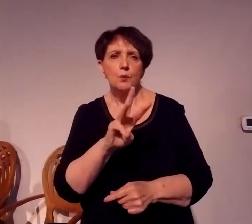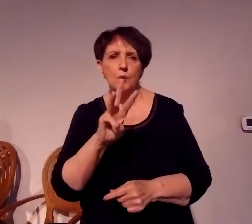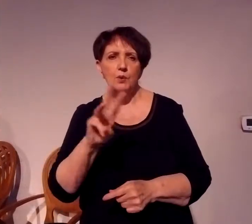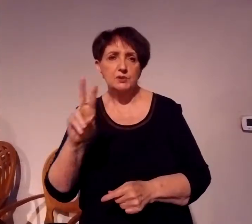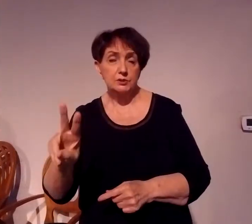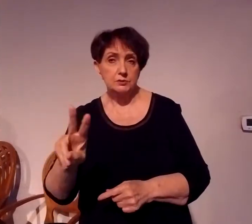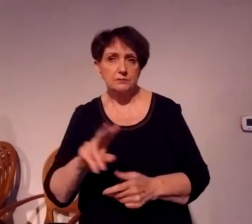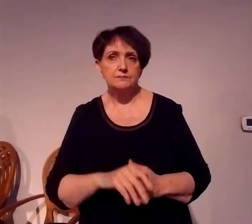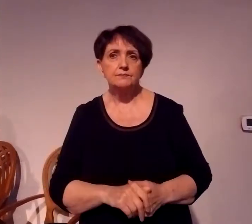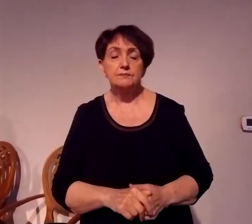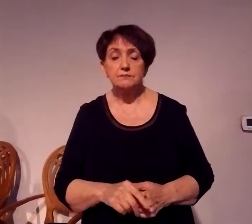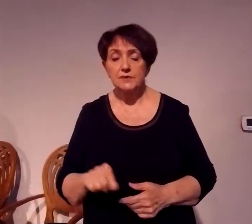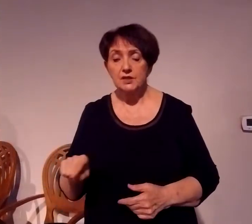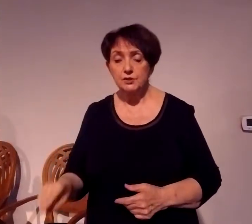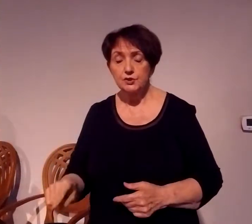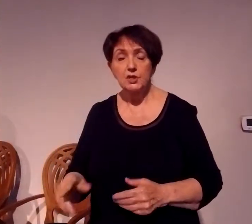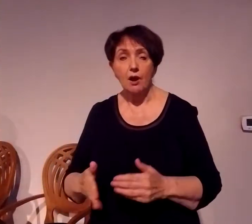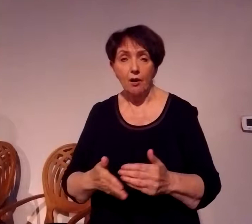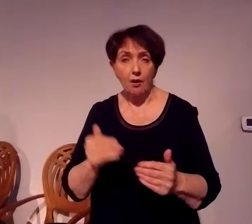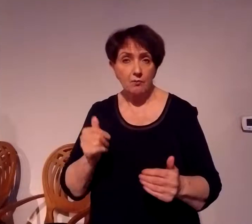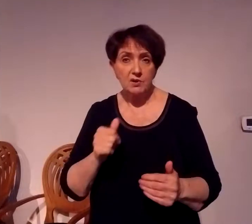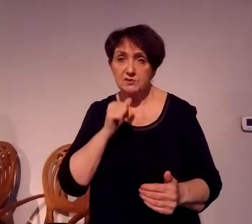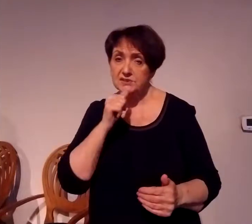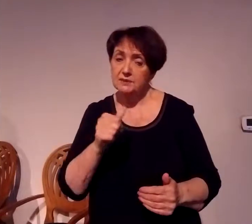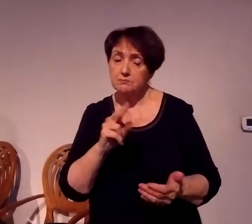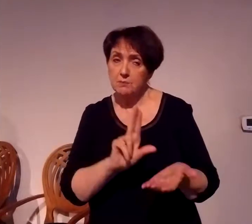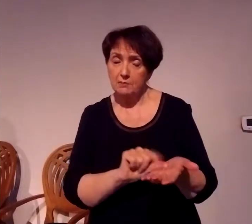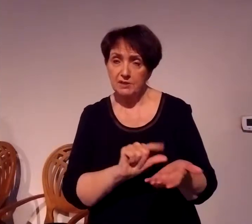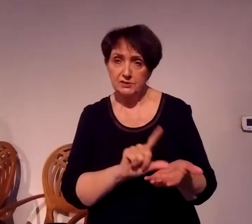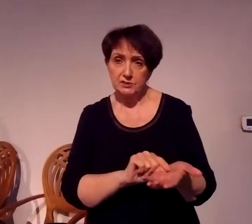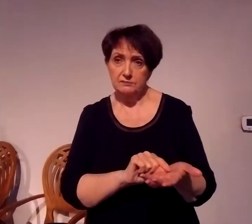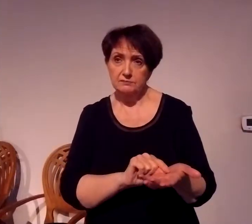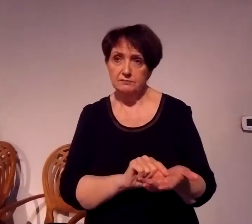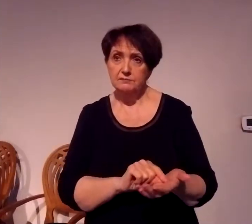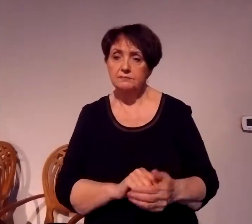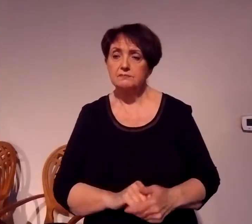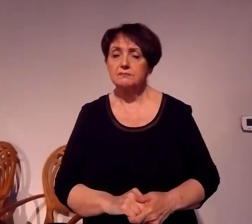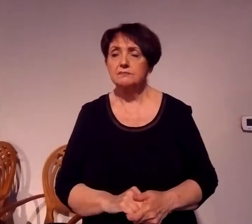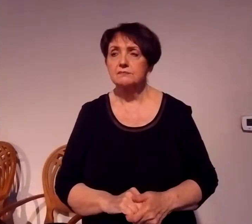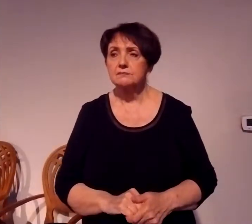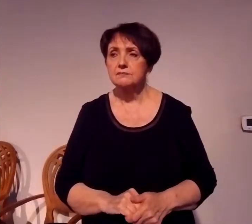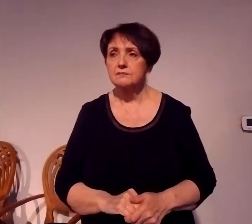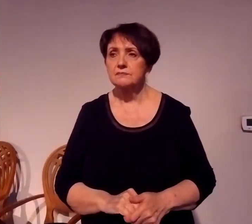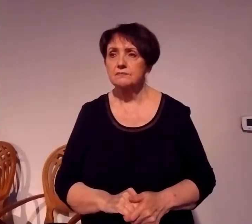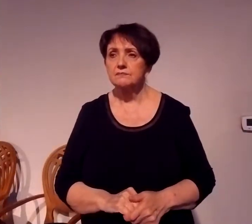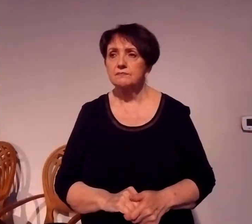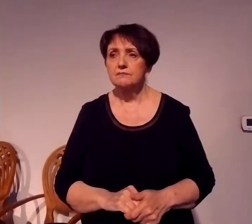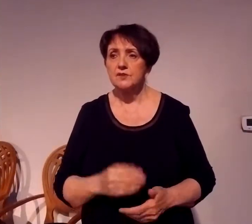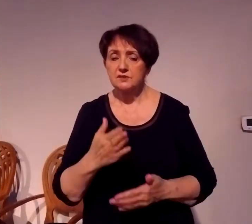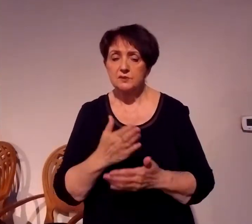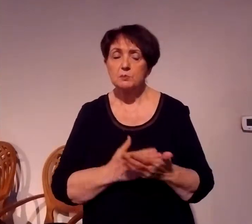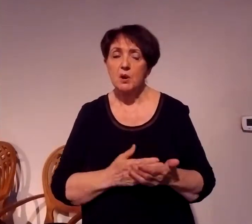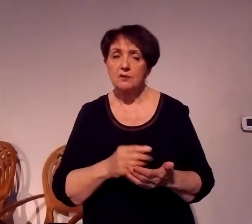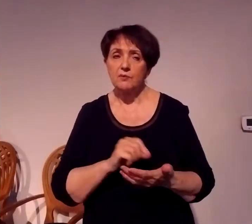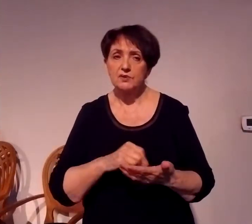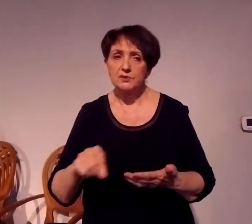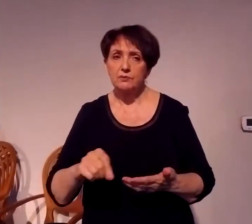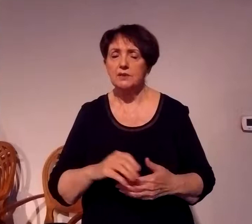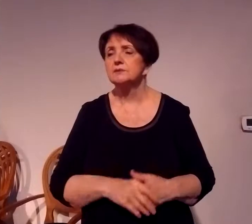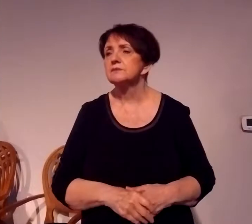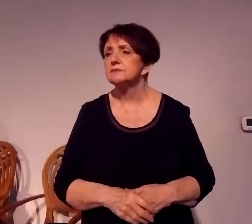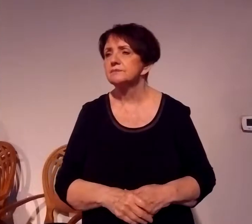She almost didn't publish it. And then this is a portion of what she writes in her